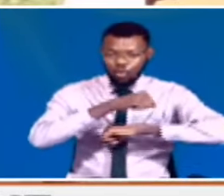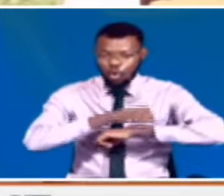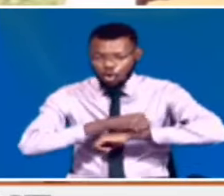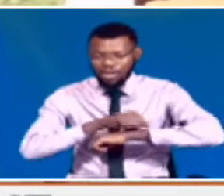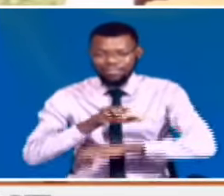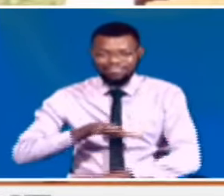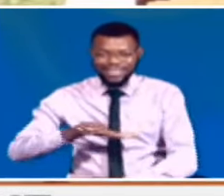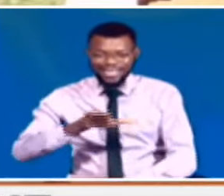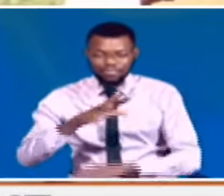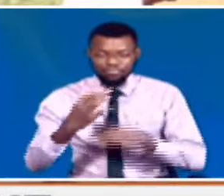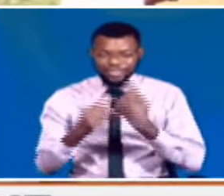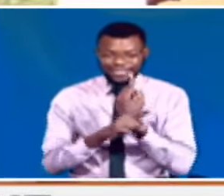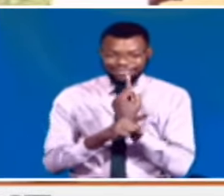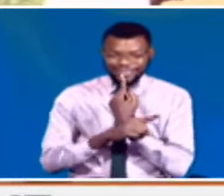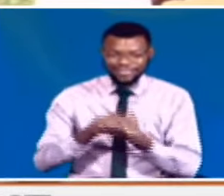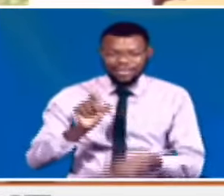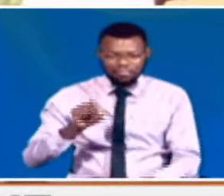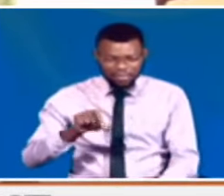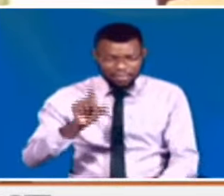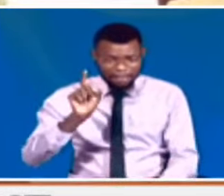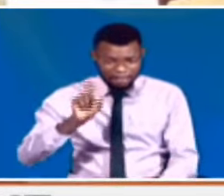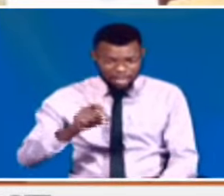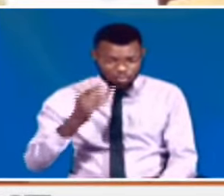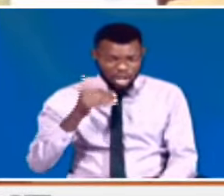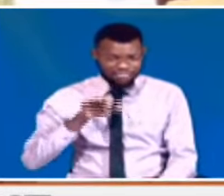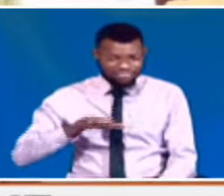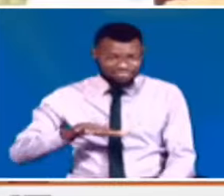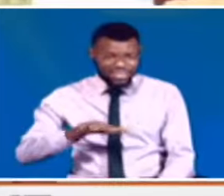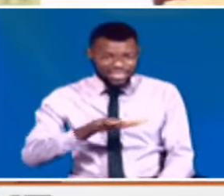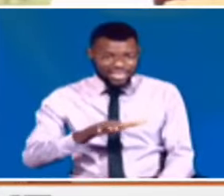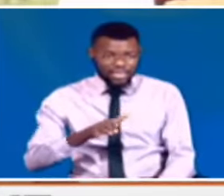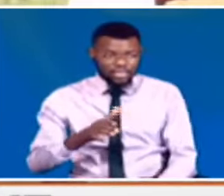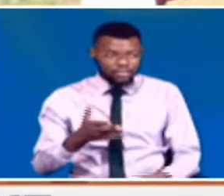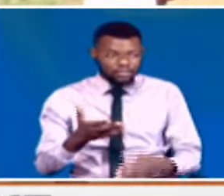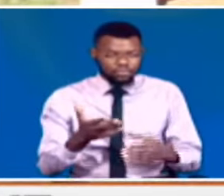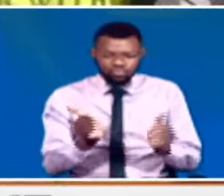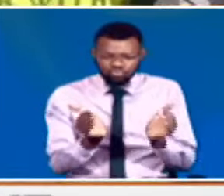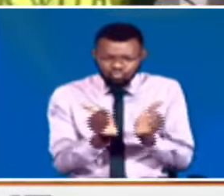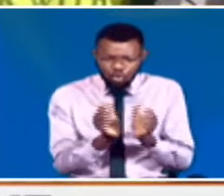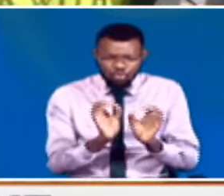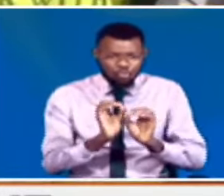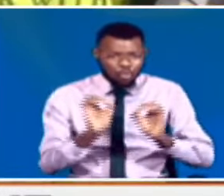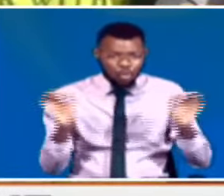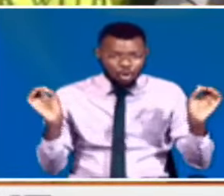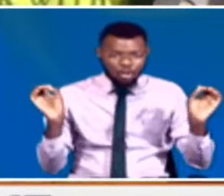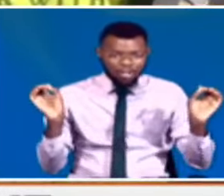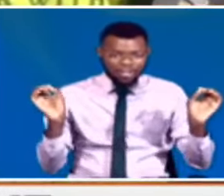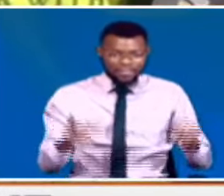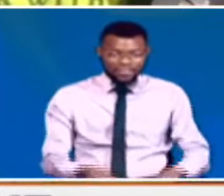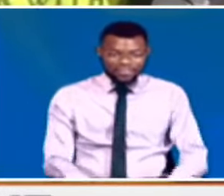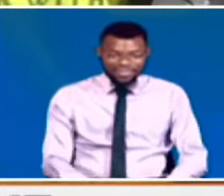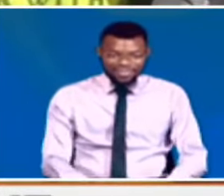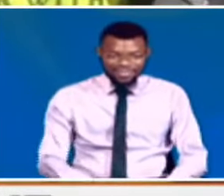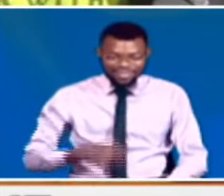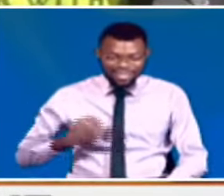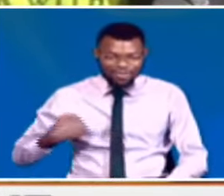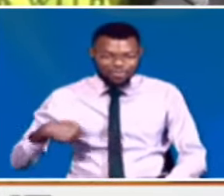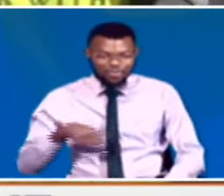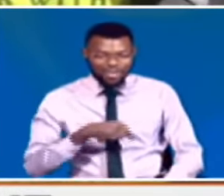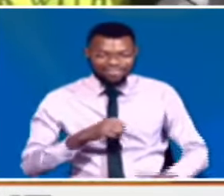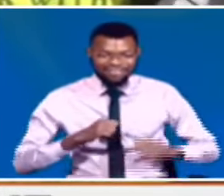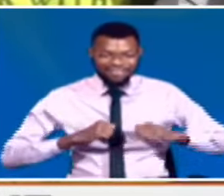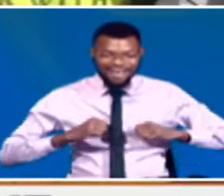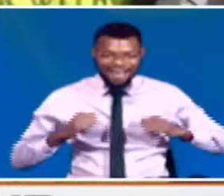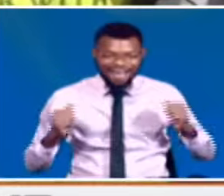space, because this place is an expansive place. It's not too tiny. And we are happy because the NTSA